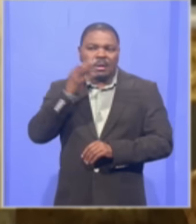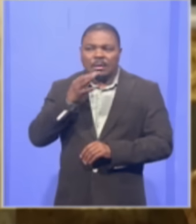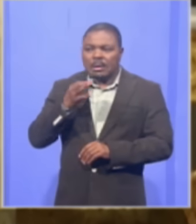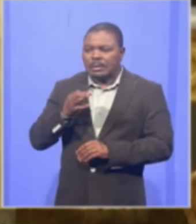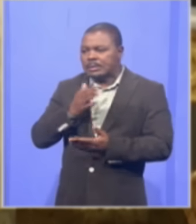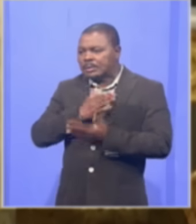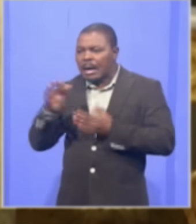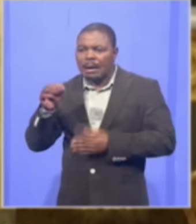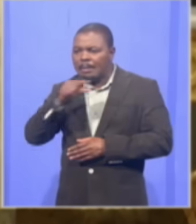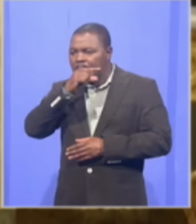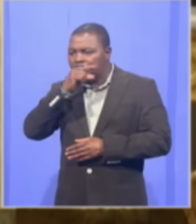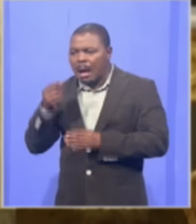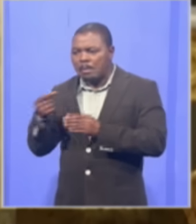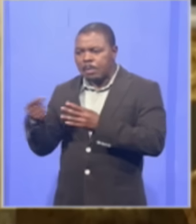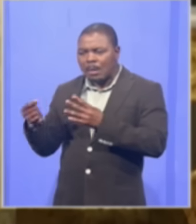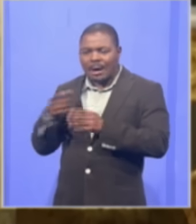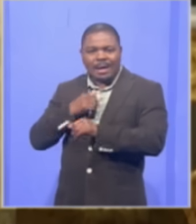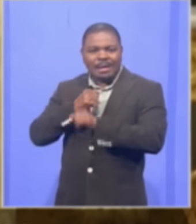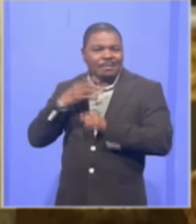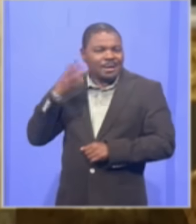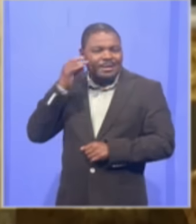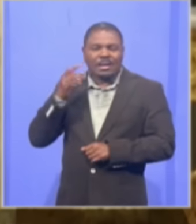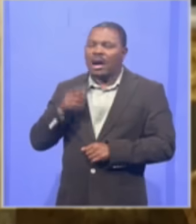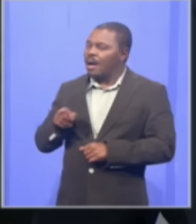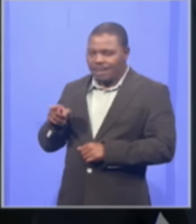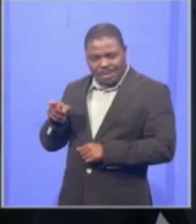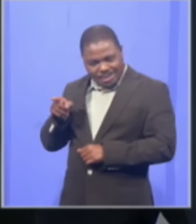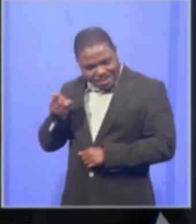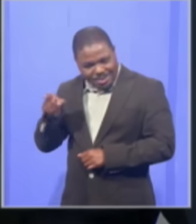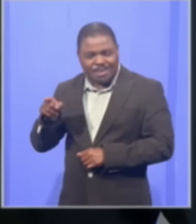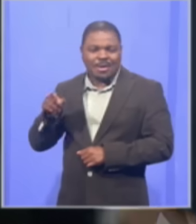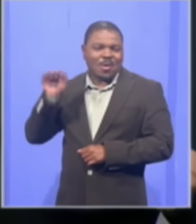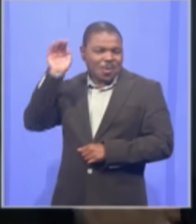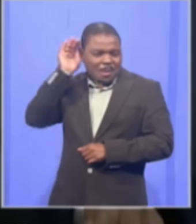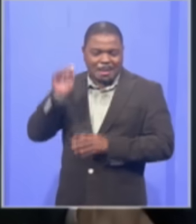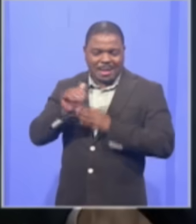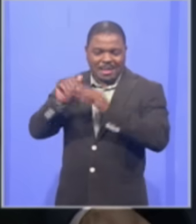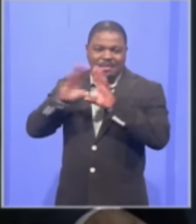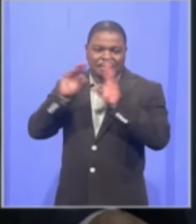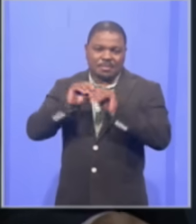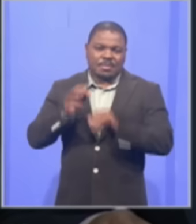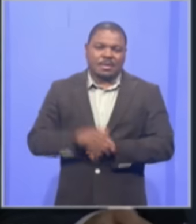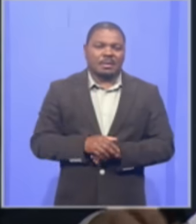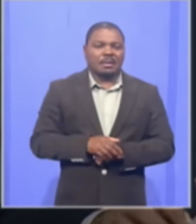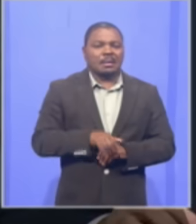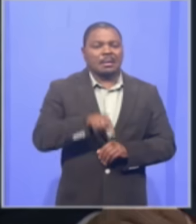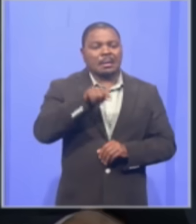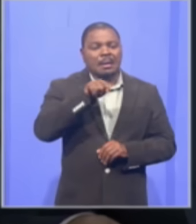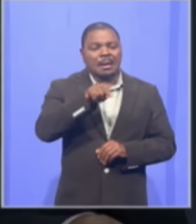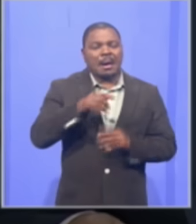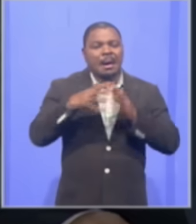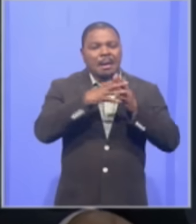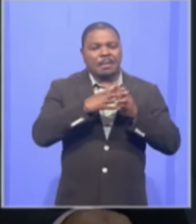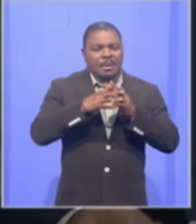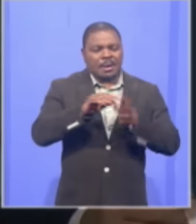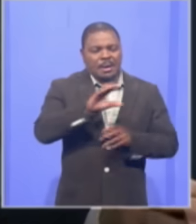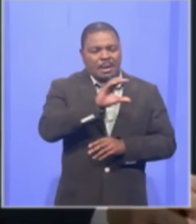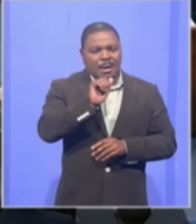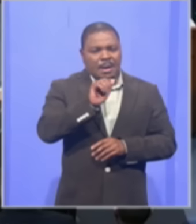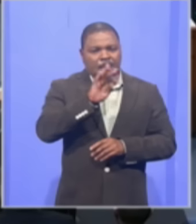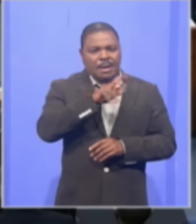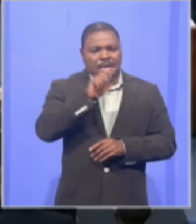of. It was this one. No. It was Obama. He headed it up. Molaodi wa naha wa mautlo America Tulsi Gabbard ya ileng a etsa